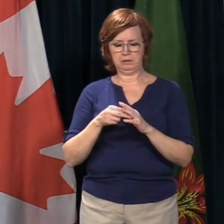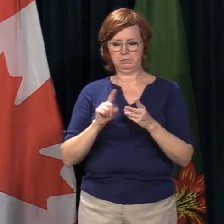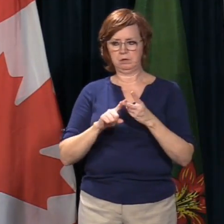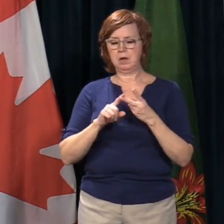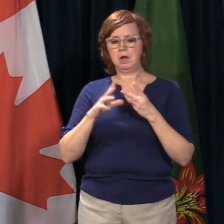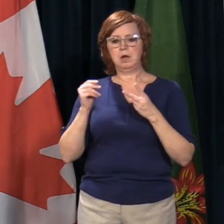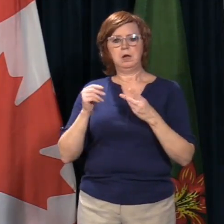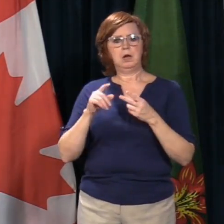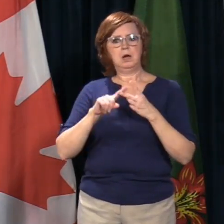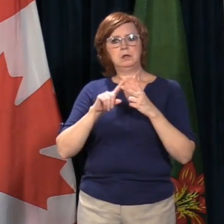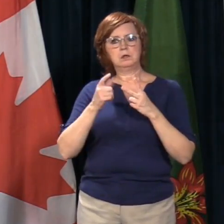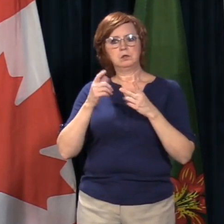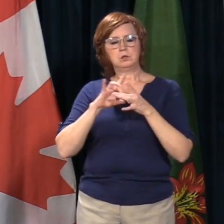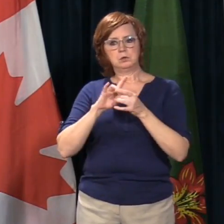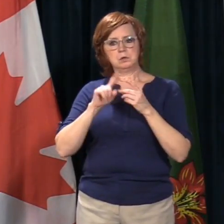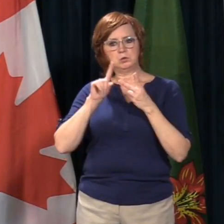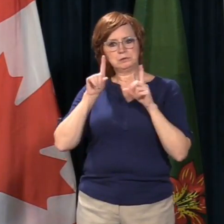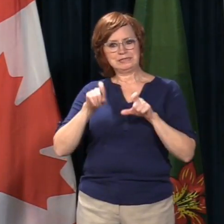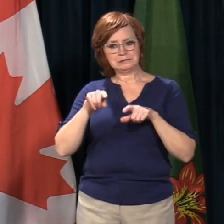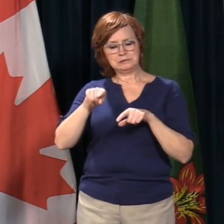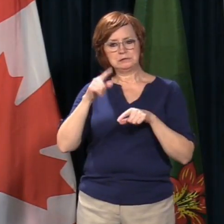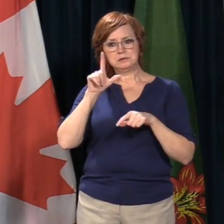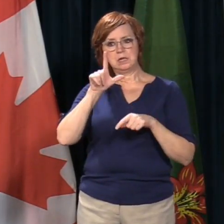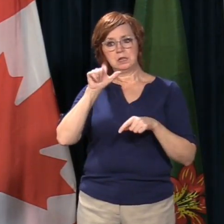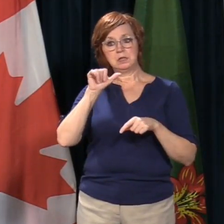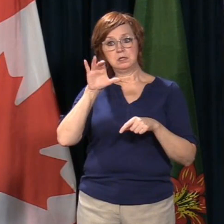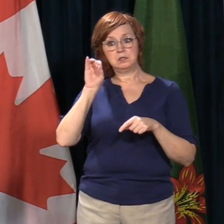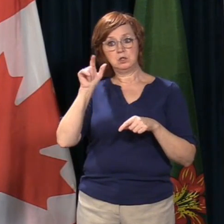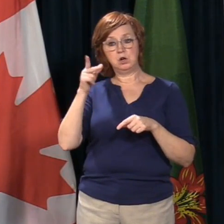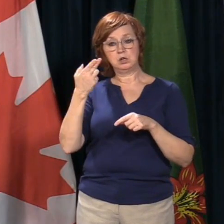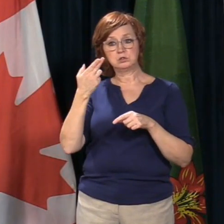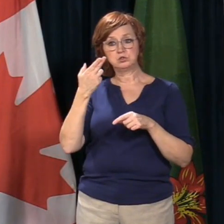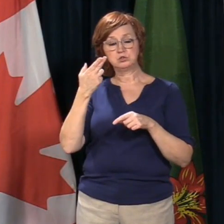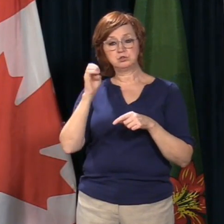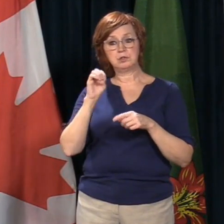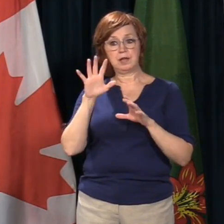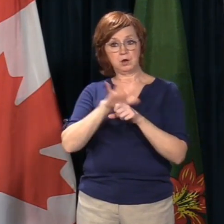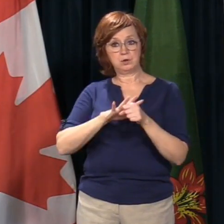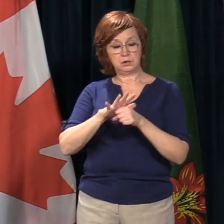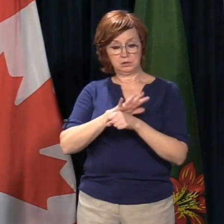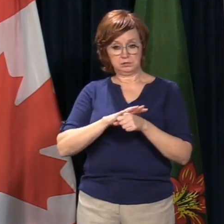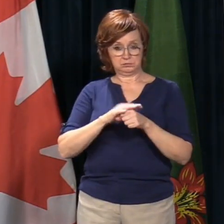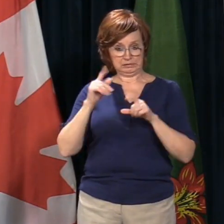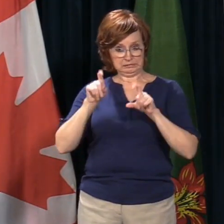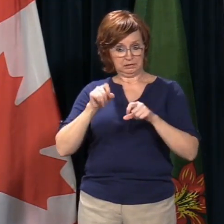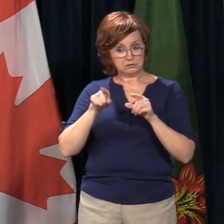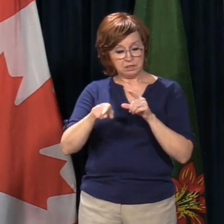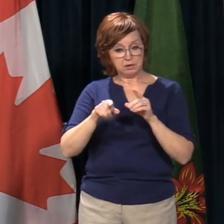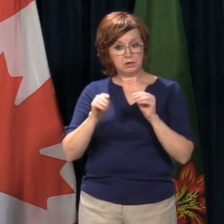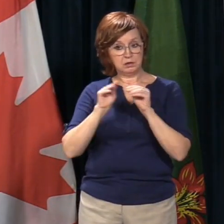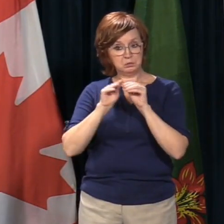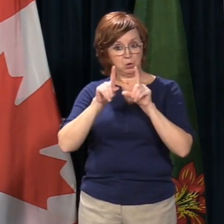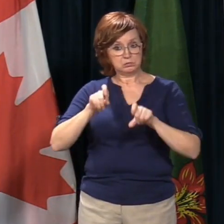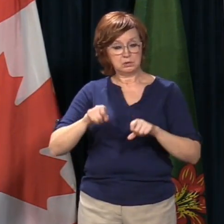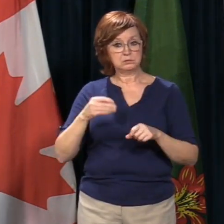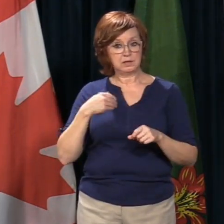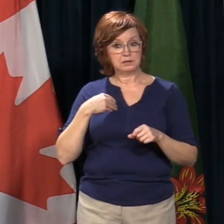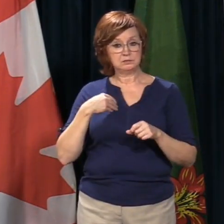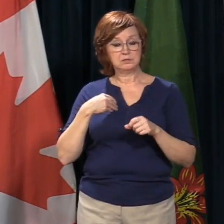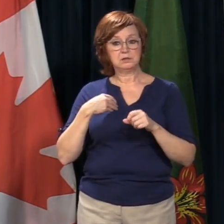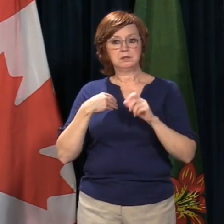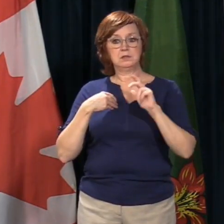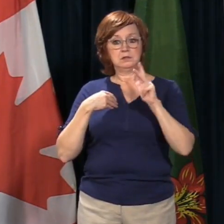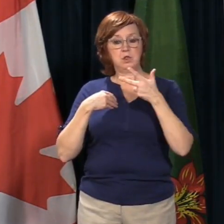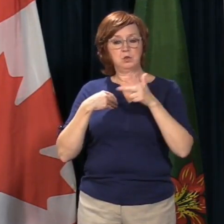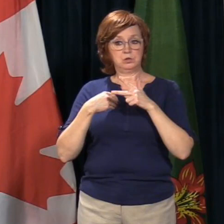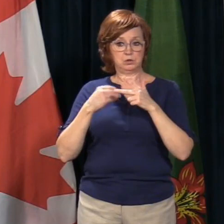done in that community, and what further precautions or restrictive measures could be coming to the north and La